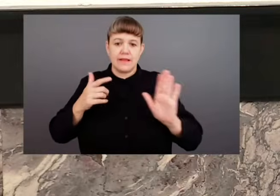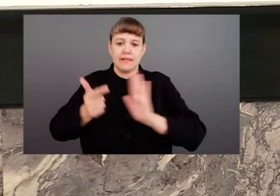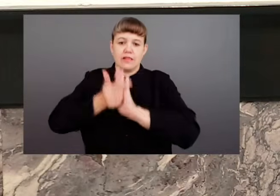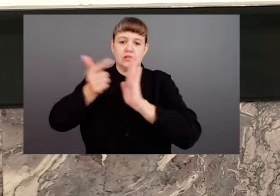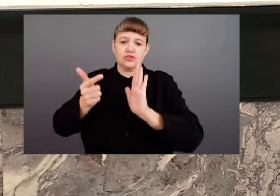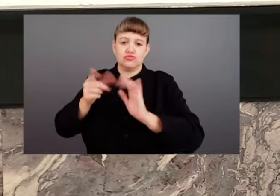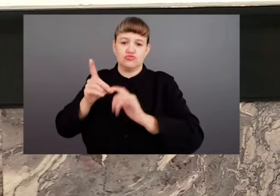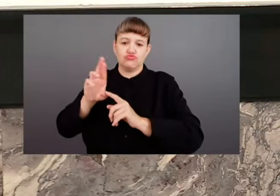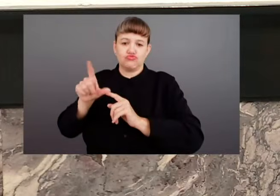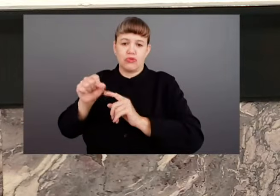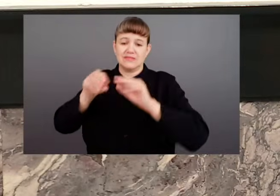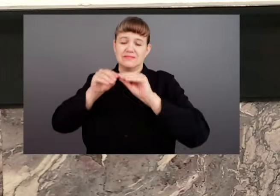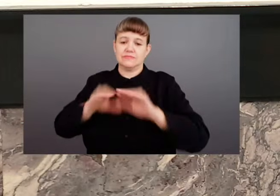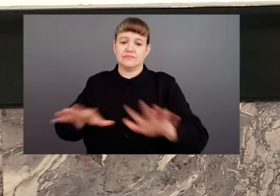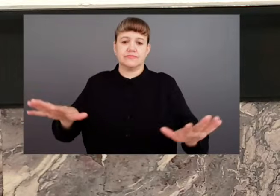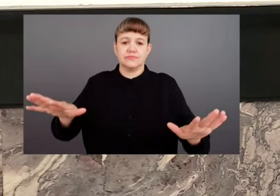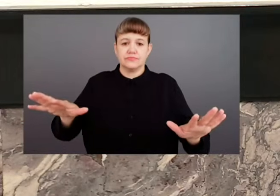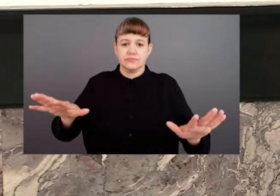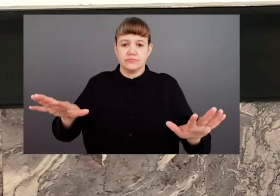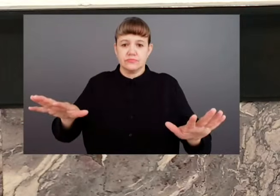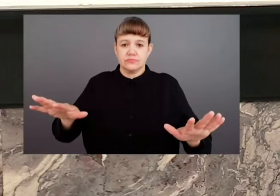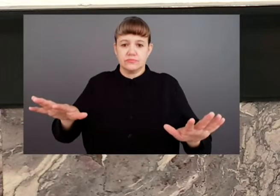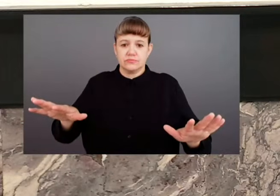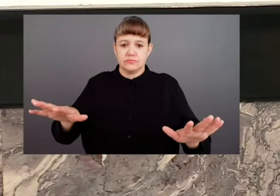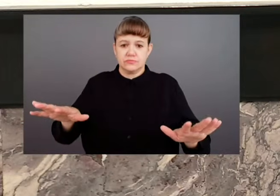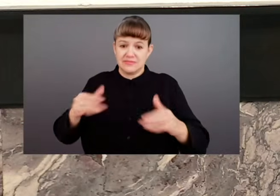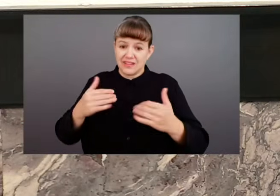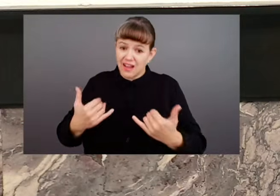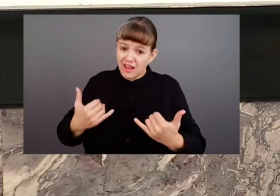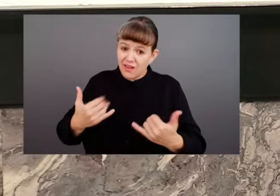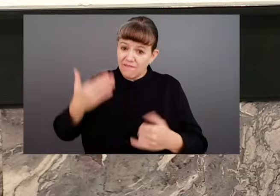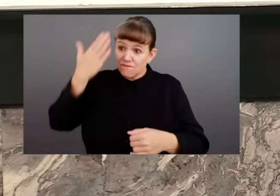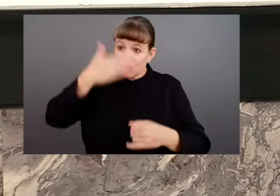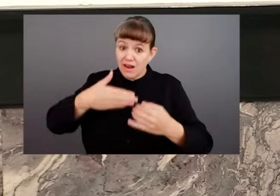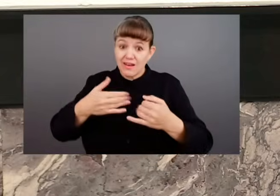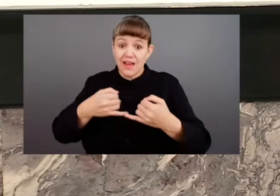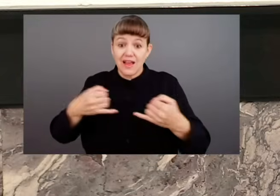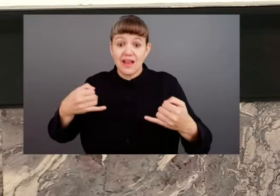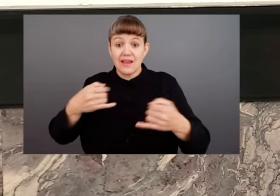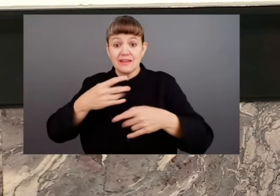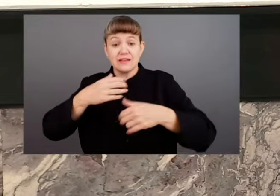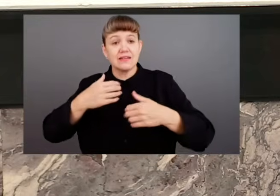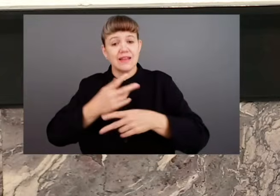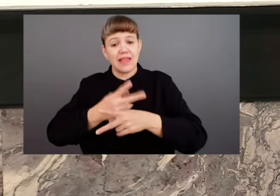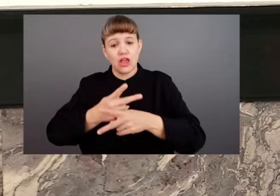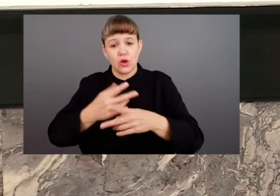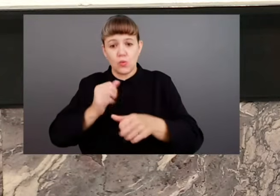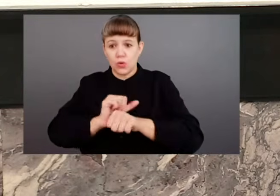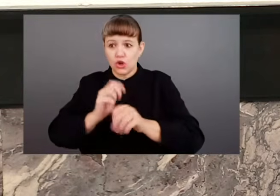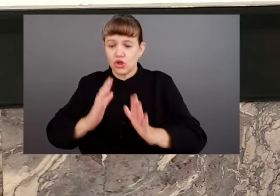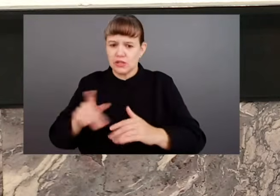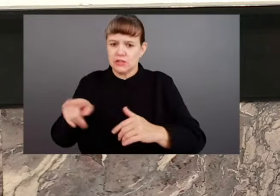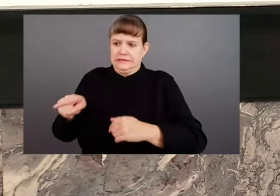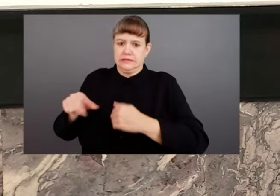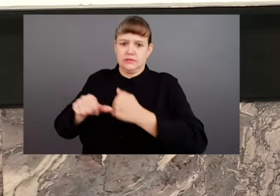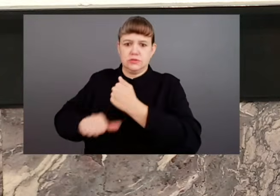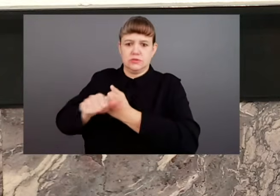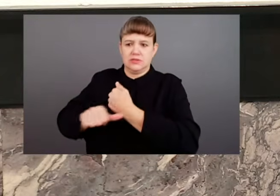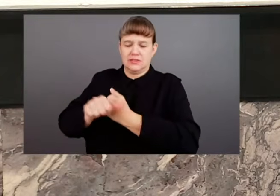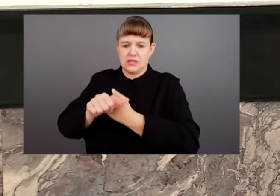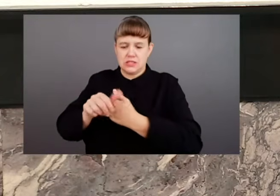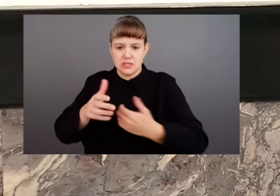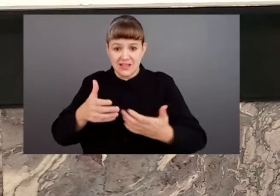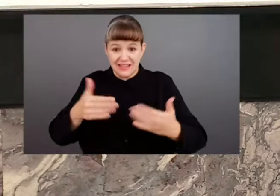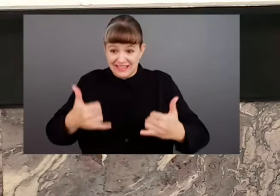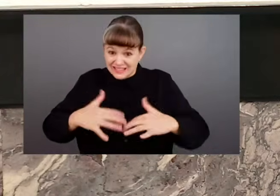frontline healthcare workers. We have heard repeatedly in this House about these unsafe